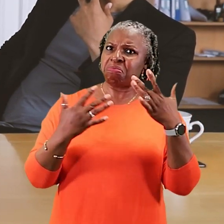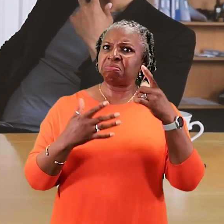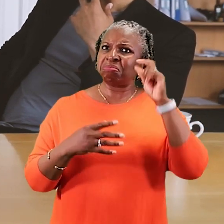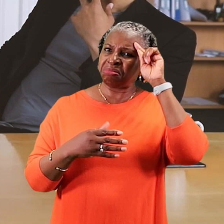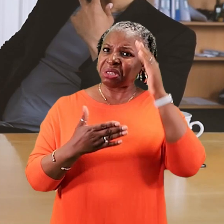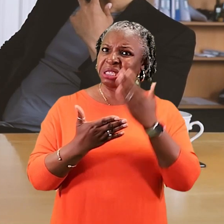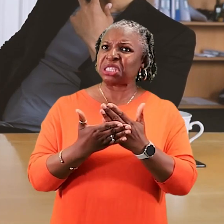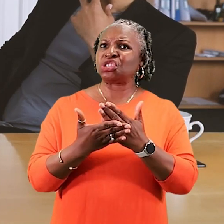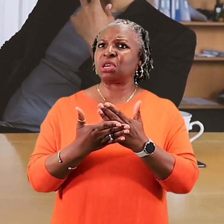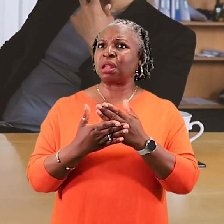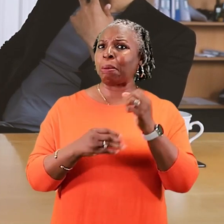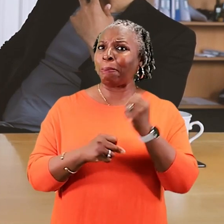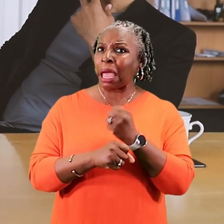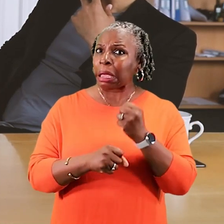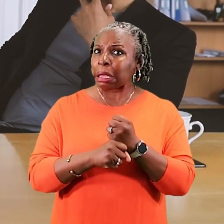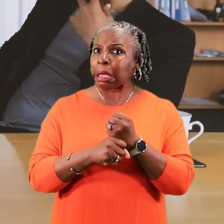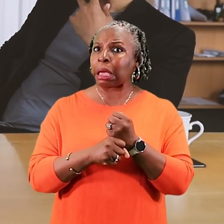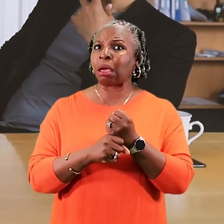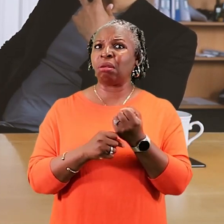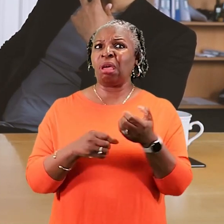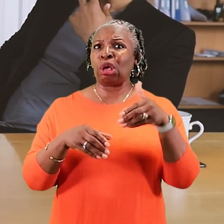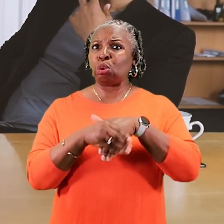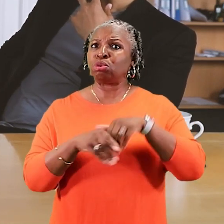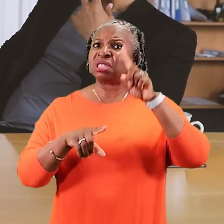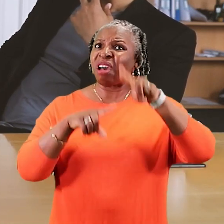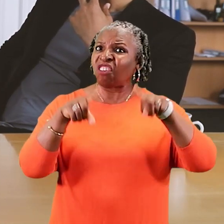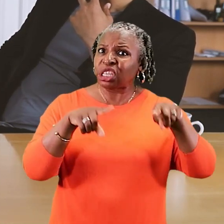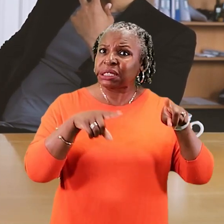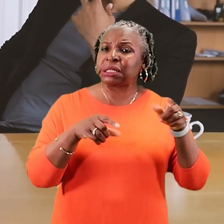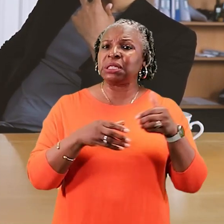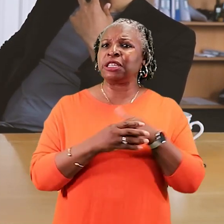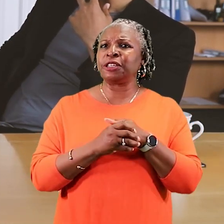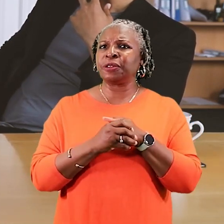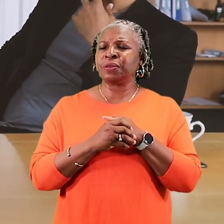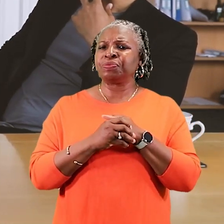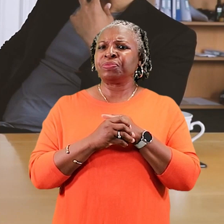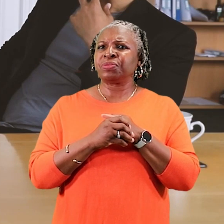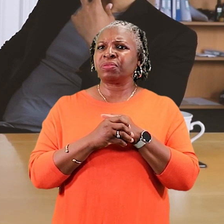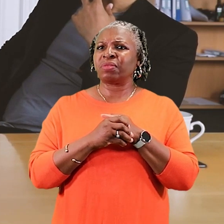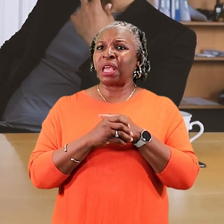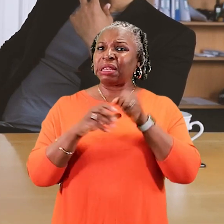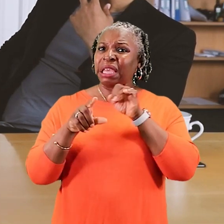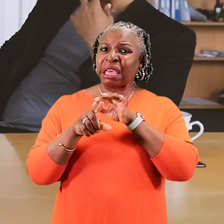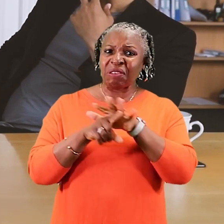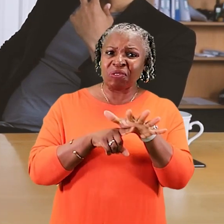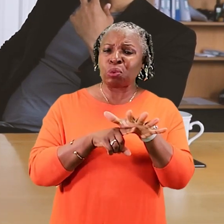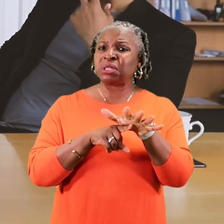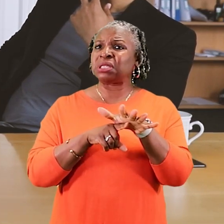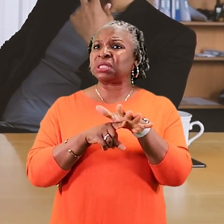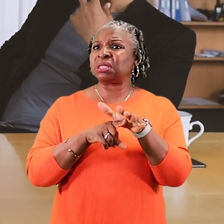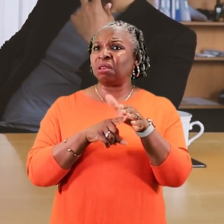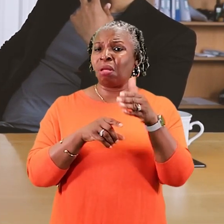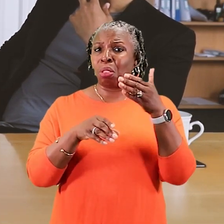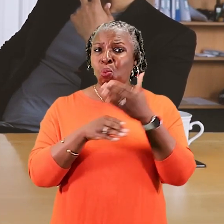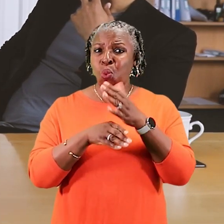that we would, you know, make sure equality and diversity and inclusion is impacted, social impact, environmental impact. I can work and